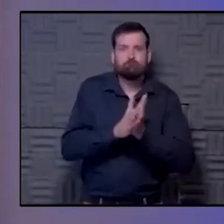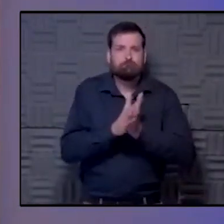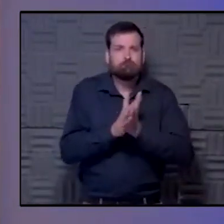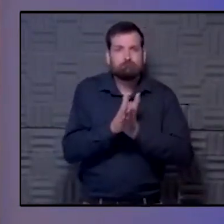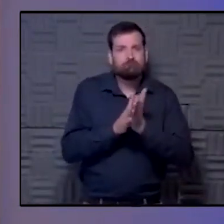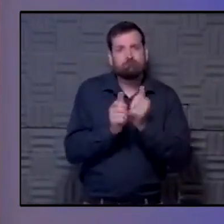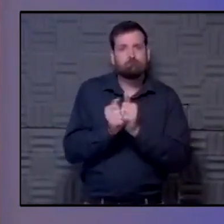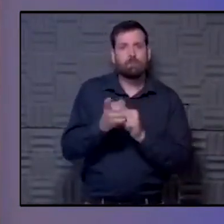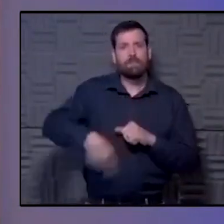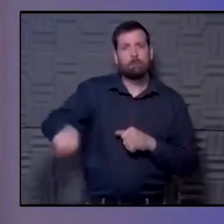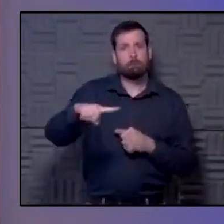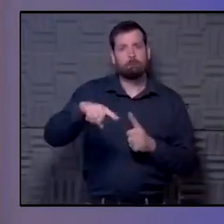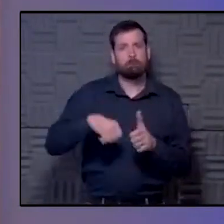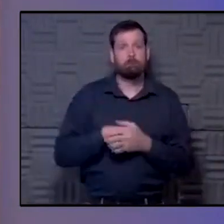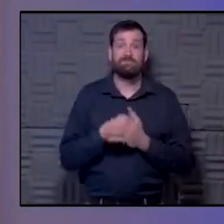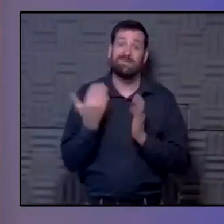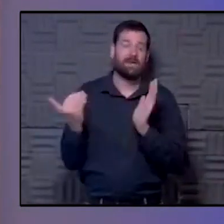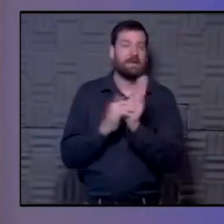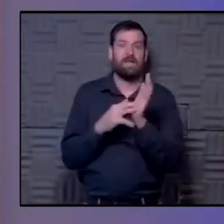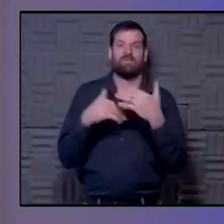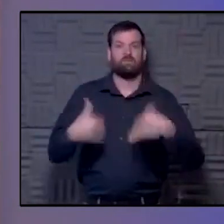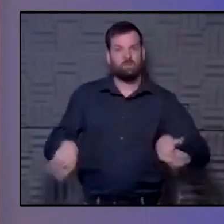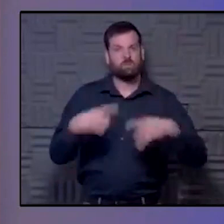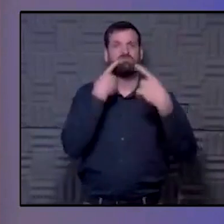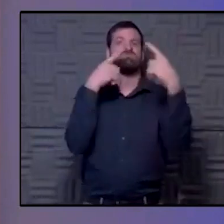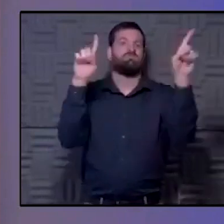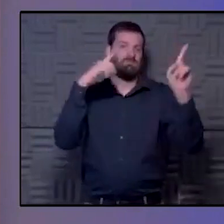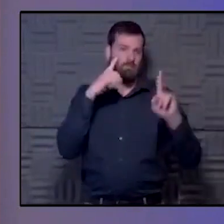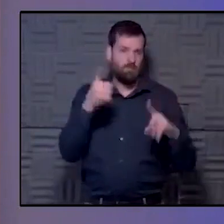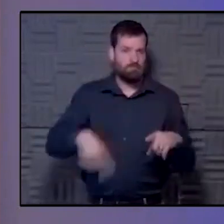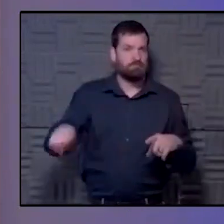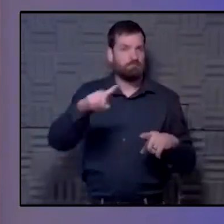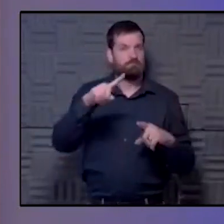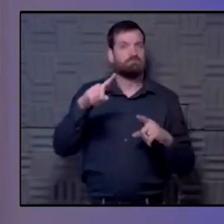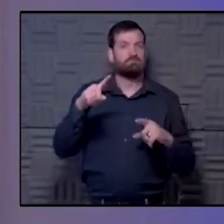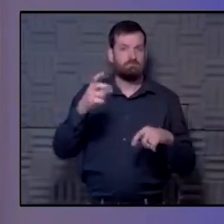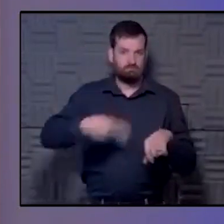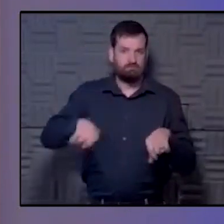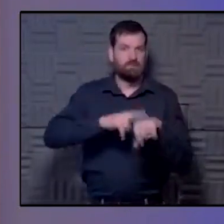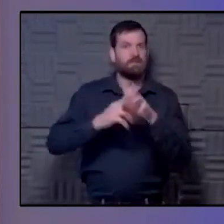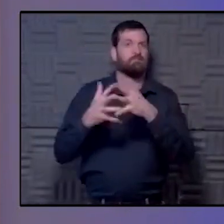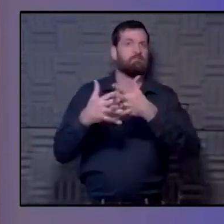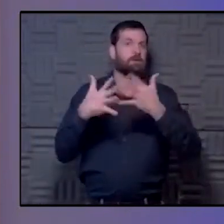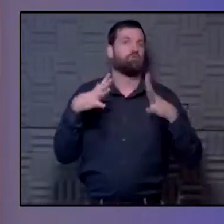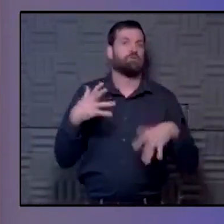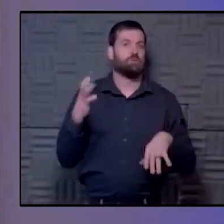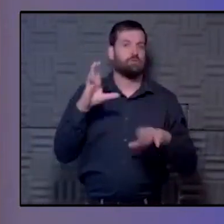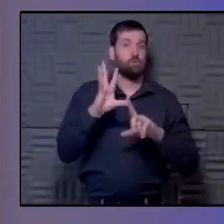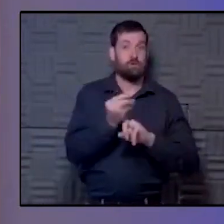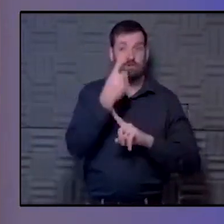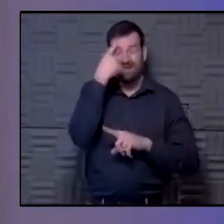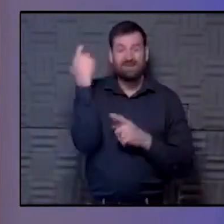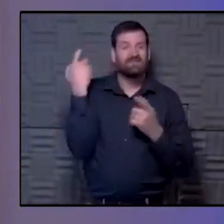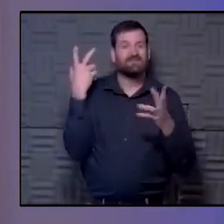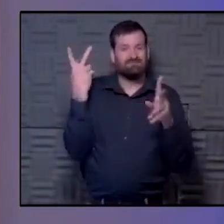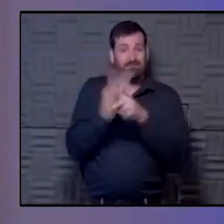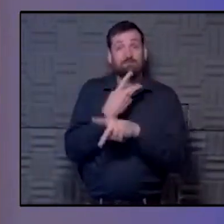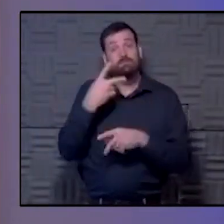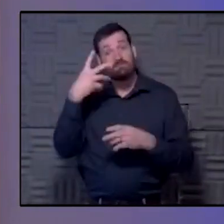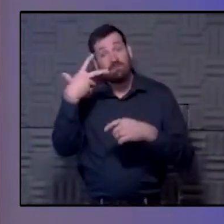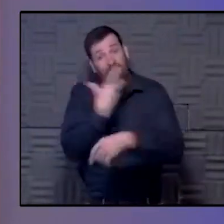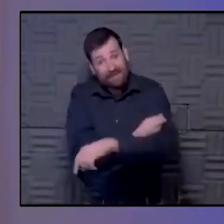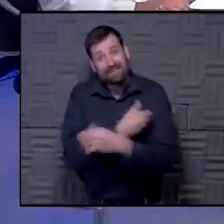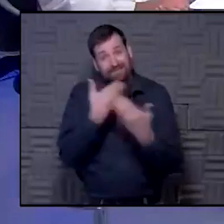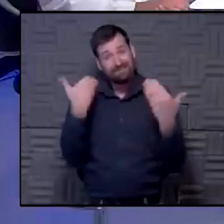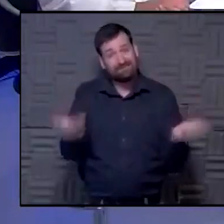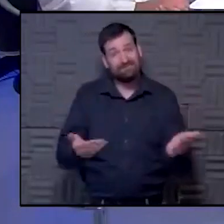And again, it's a great success story for many of our Native American communities because they've got this under control. So get vaccinated.